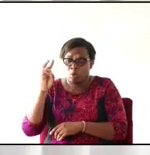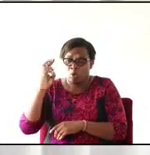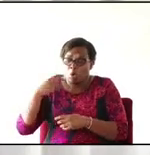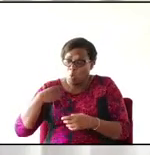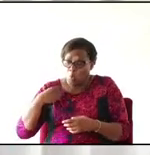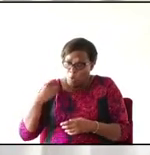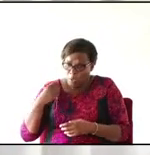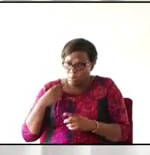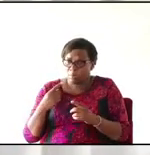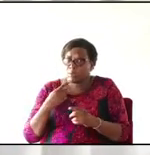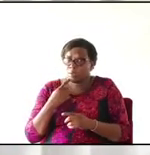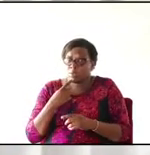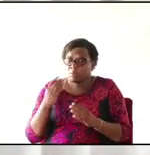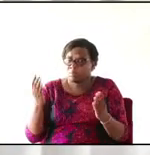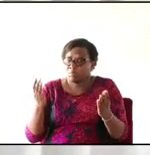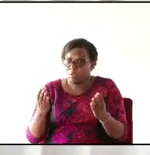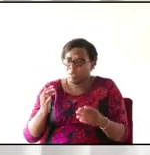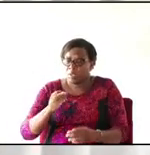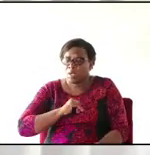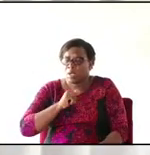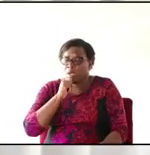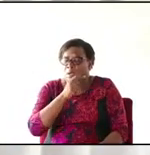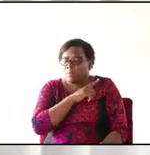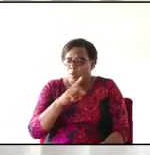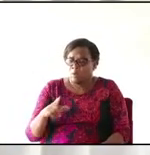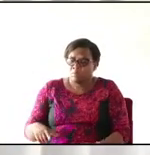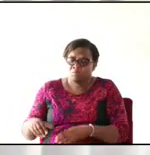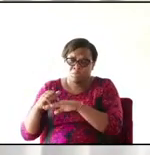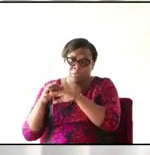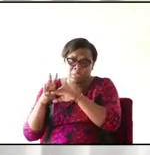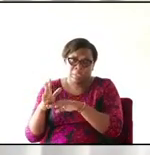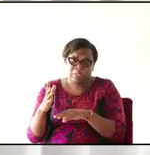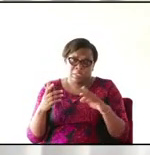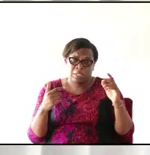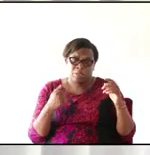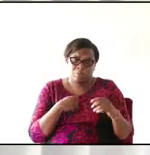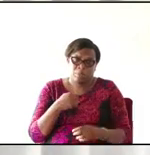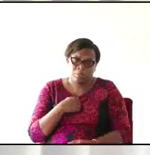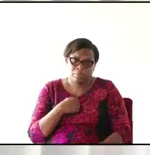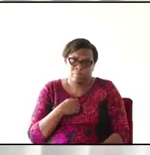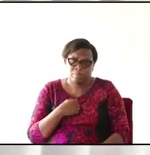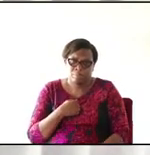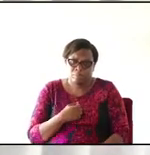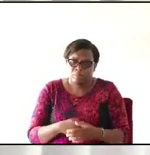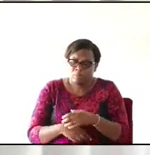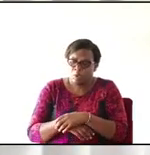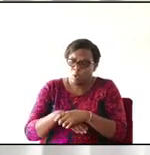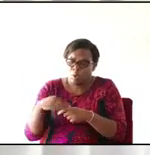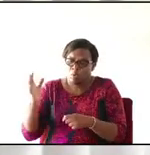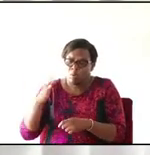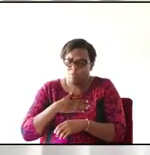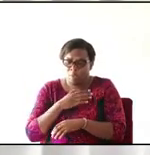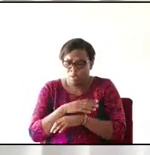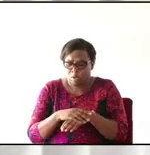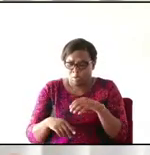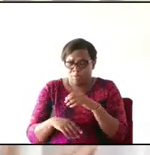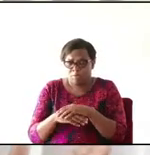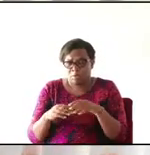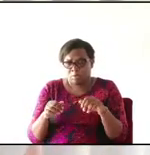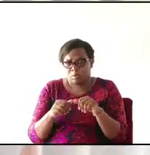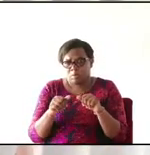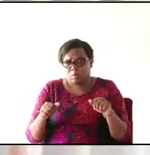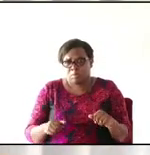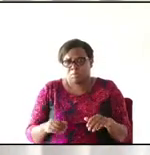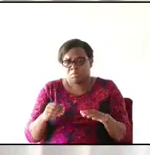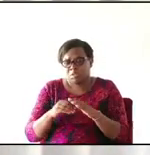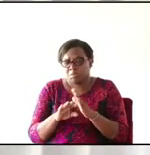I, Lord. Send me out of my comfort zone into a